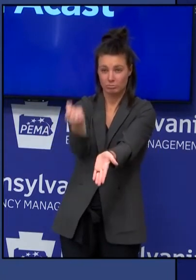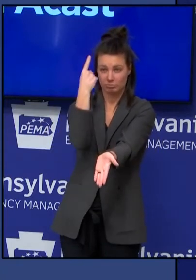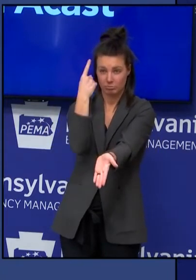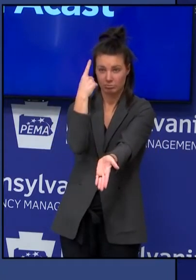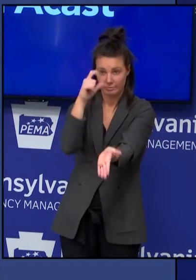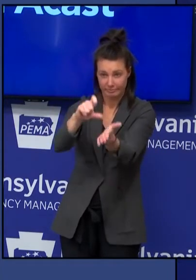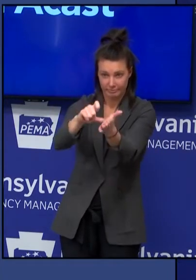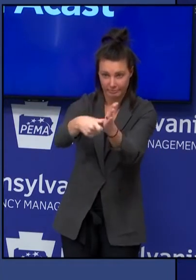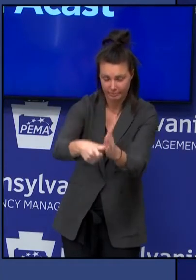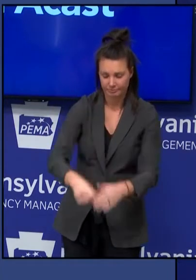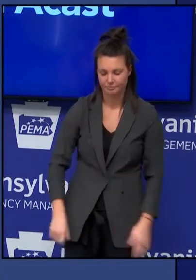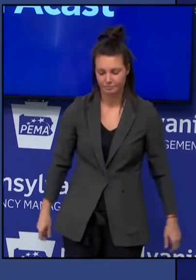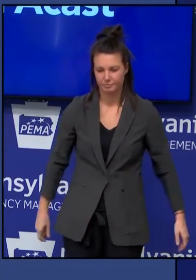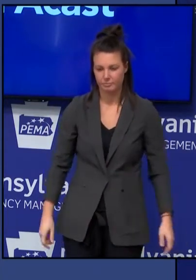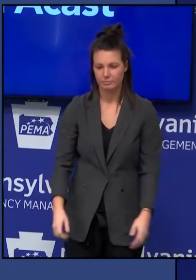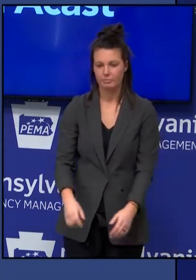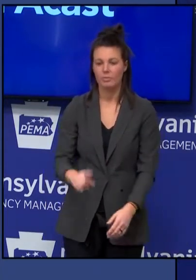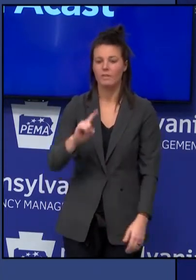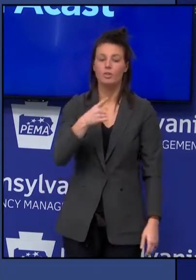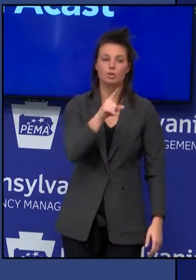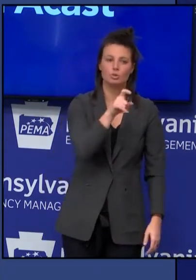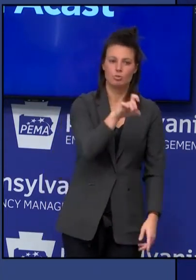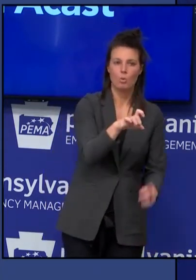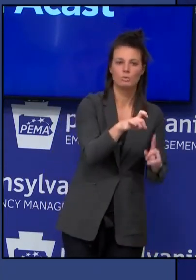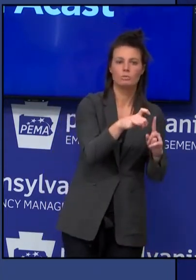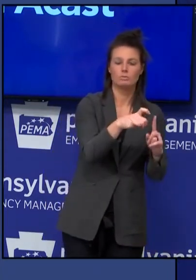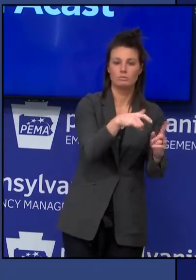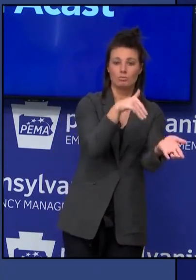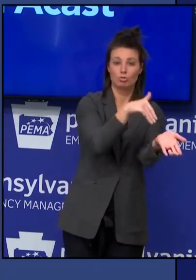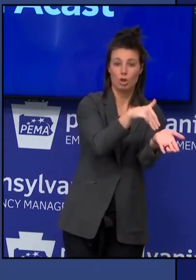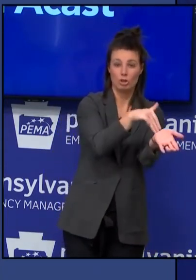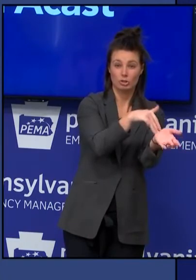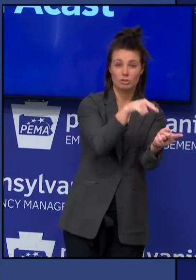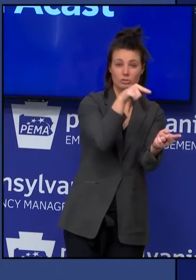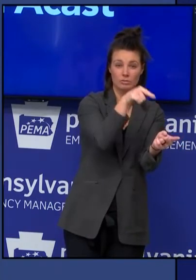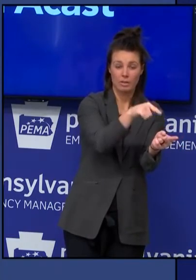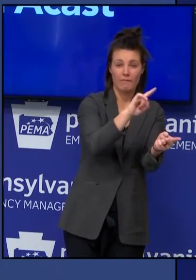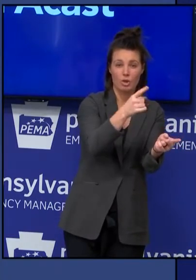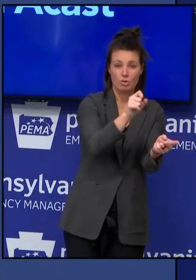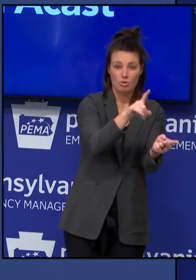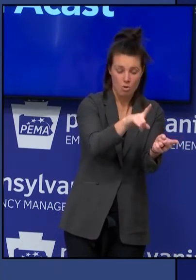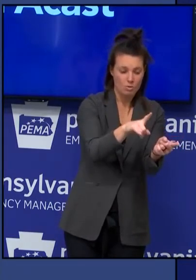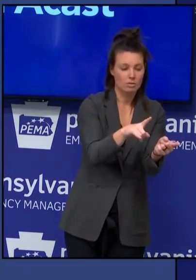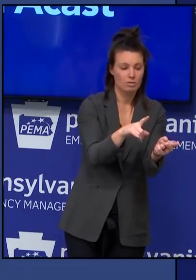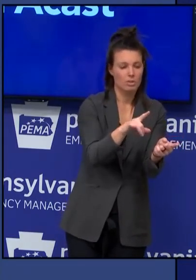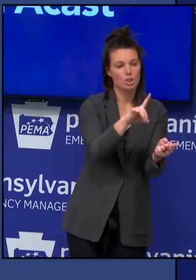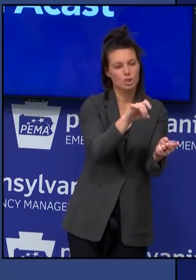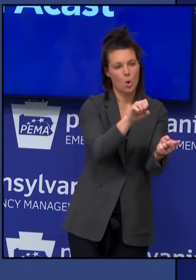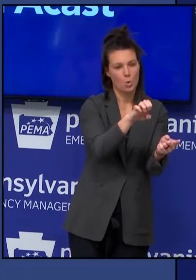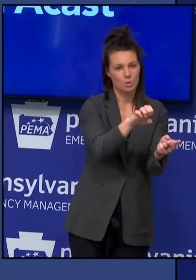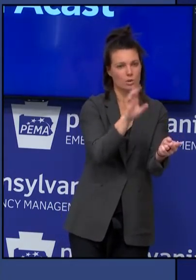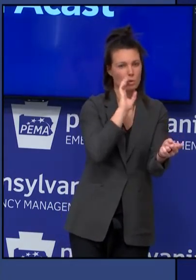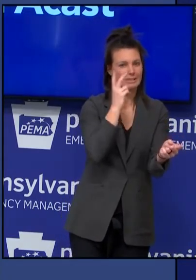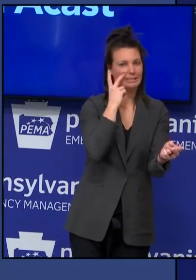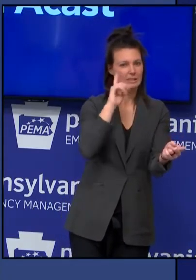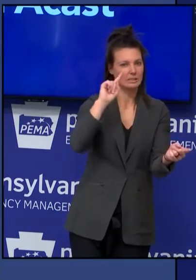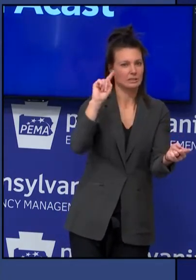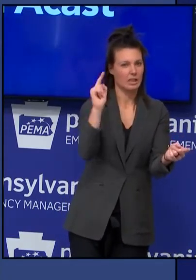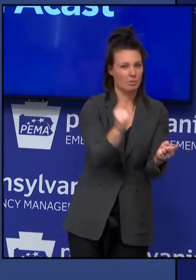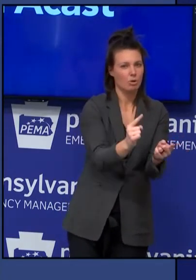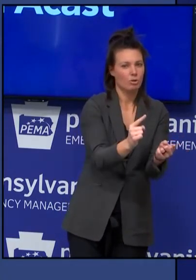well. I think for first doses within the primary care physician's offices, you'll be seeing that tapering that we